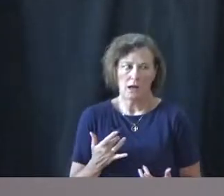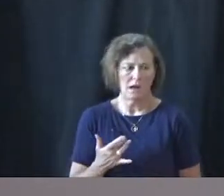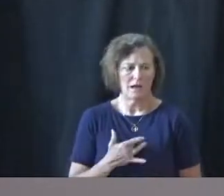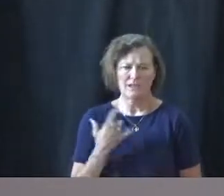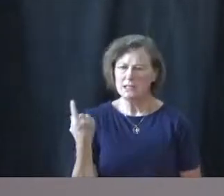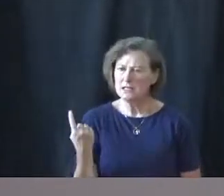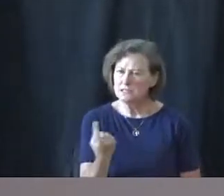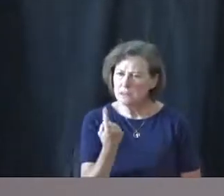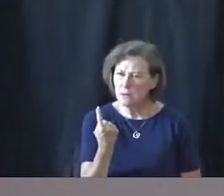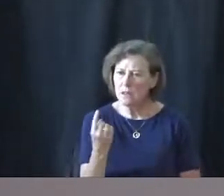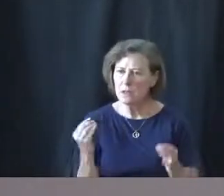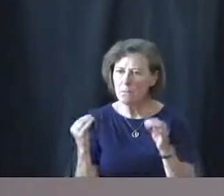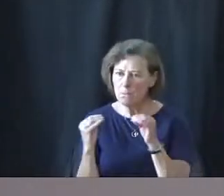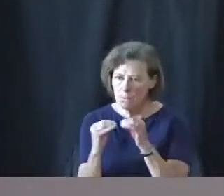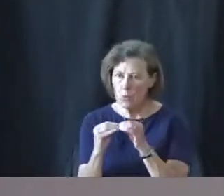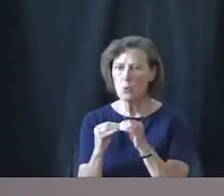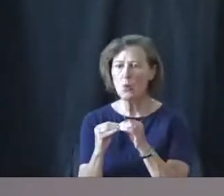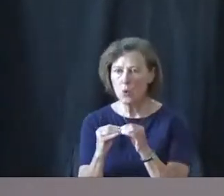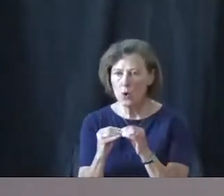something more,